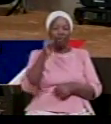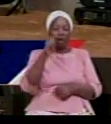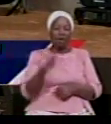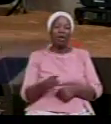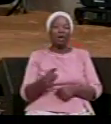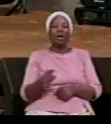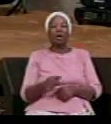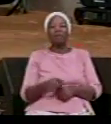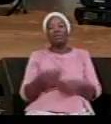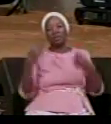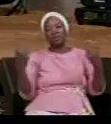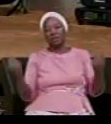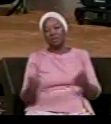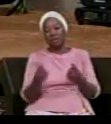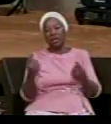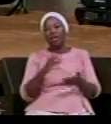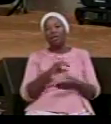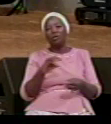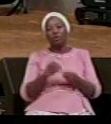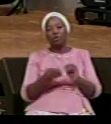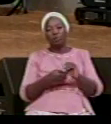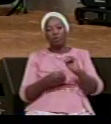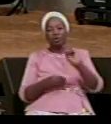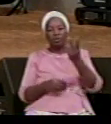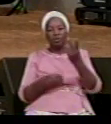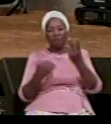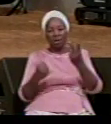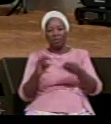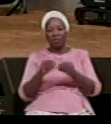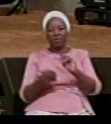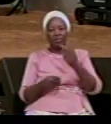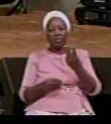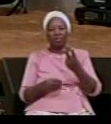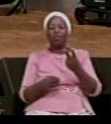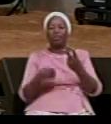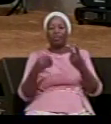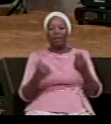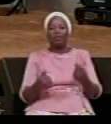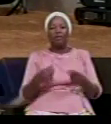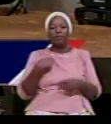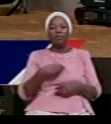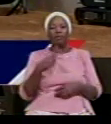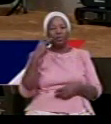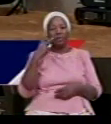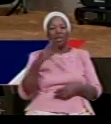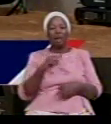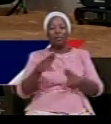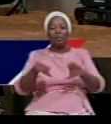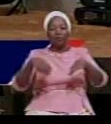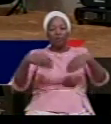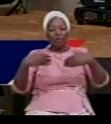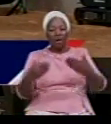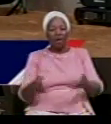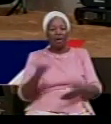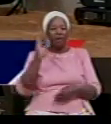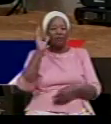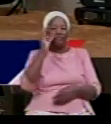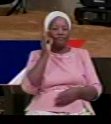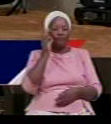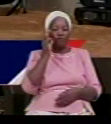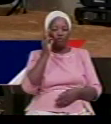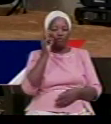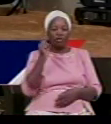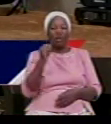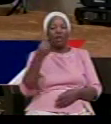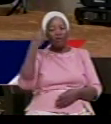to number two now. Number two, we're looking at provided fruits for a